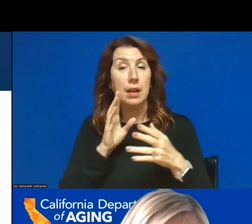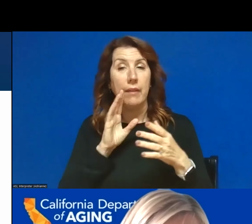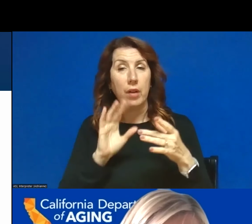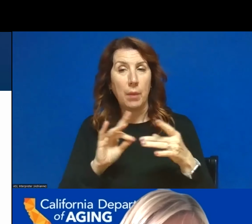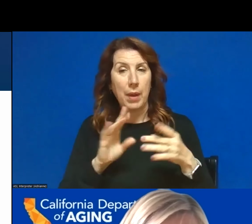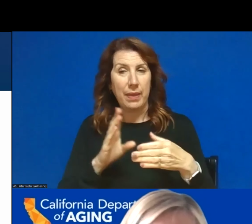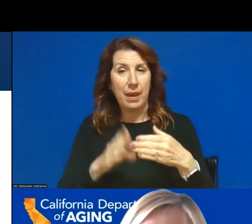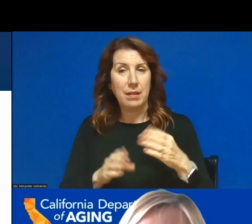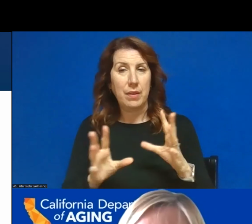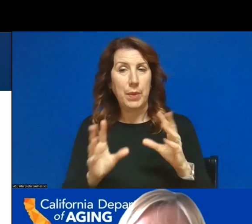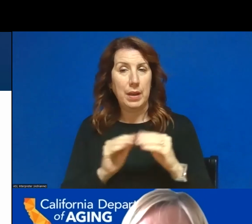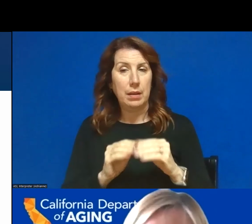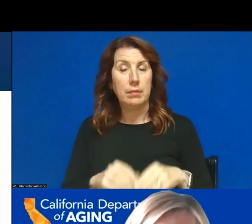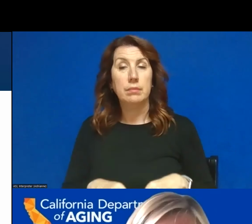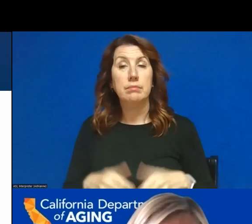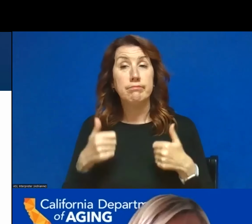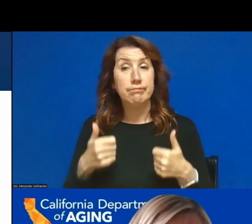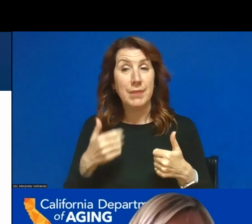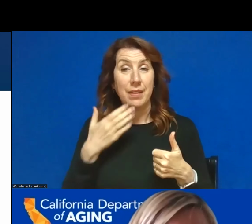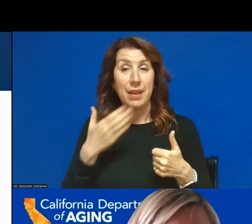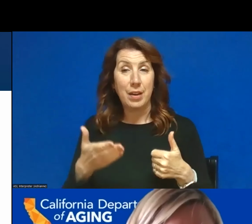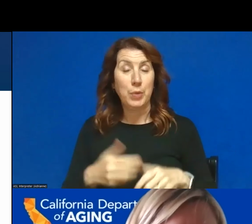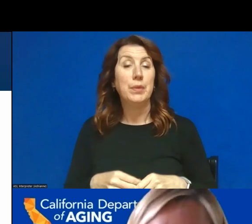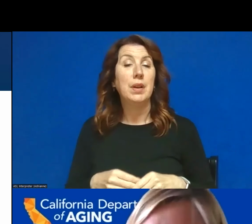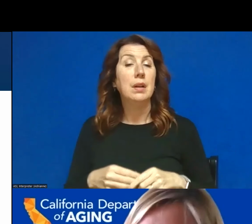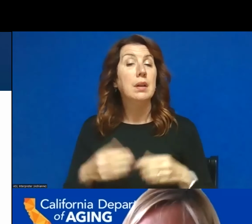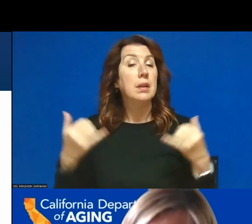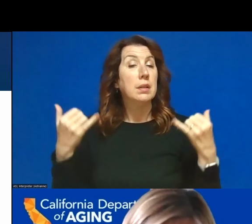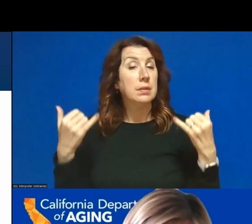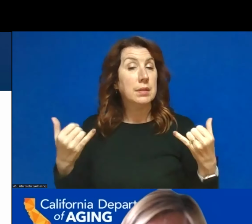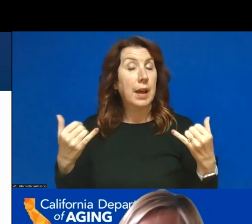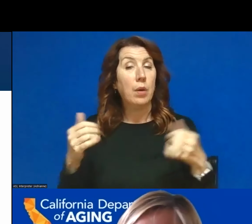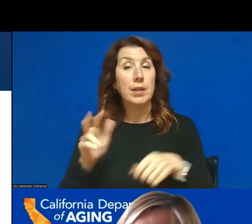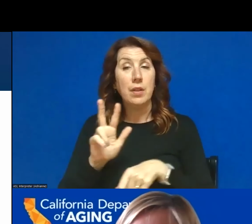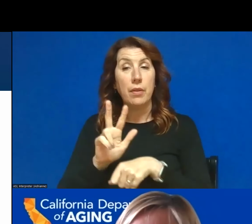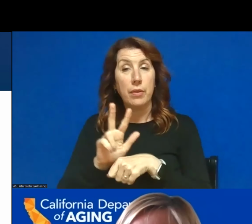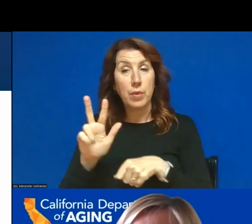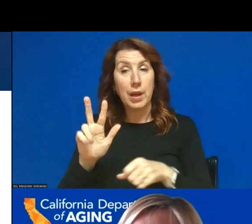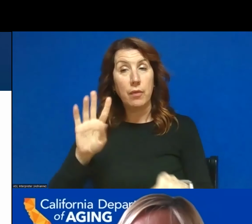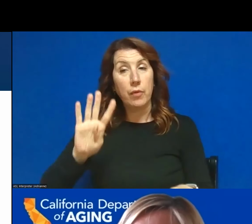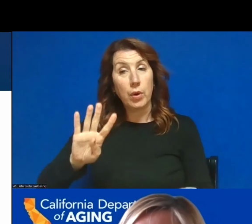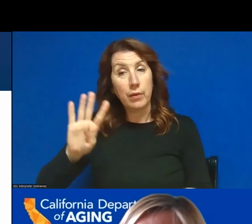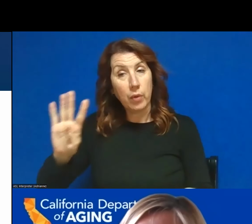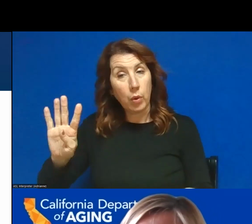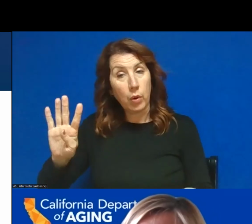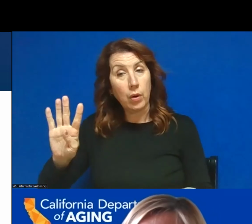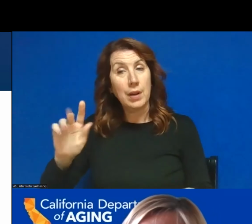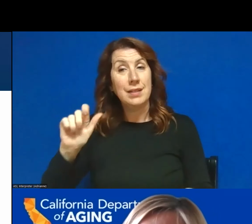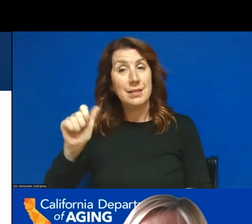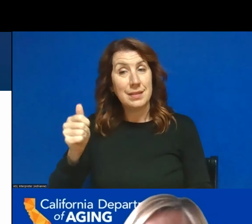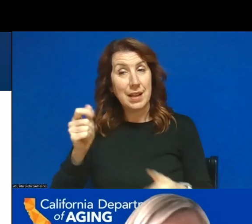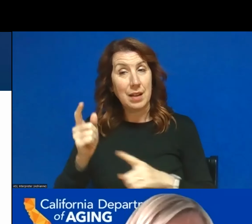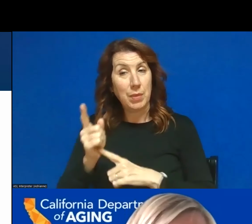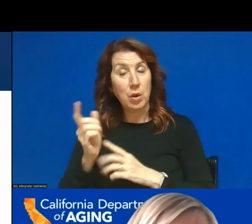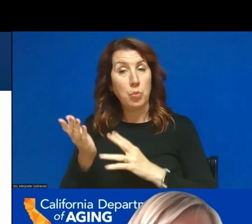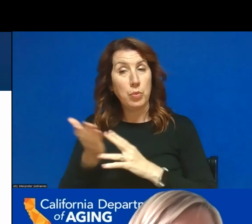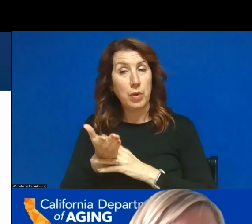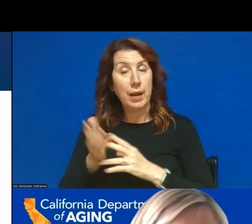today's meeting. Oh, thank you, Maria. So what we'll do right now, it's 3:44. We will take a 10-minute break